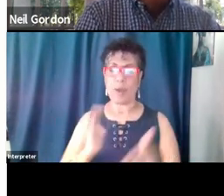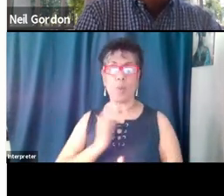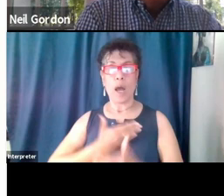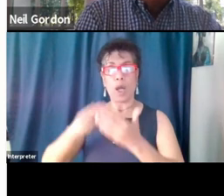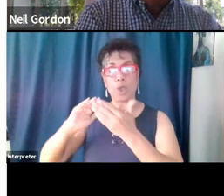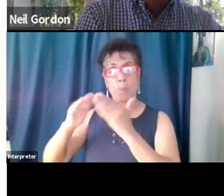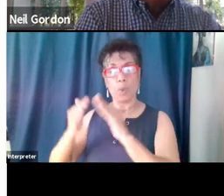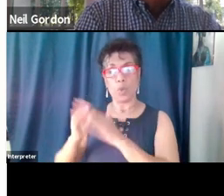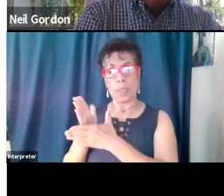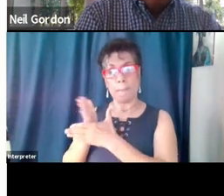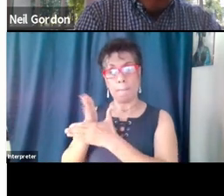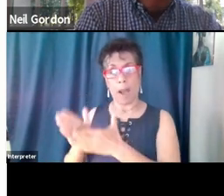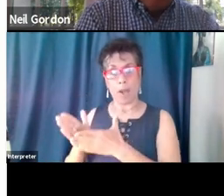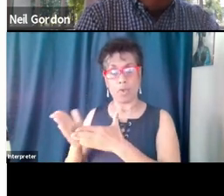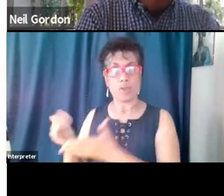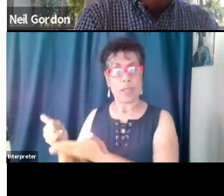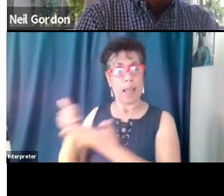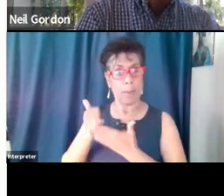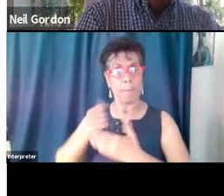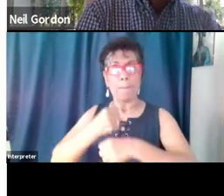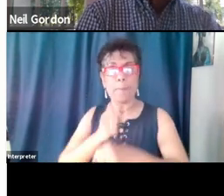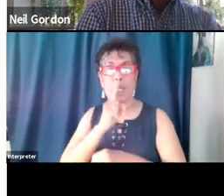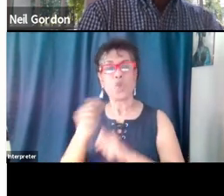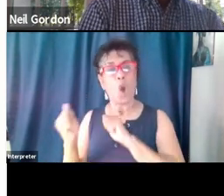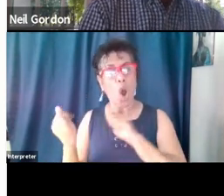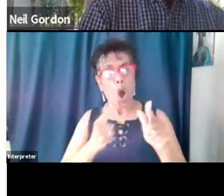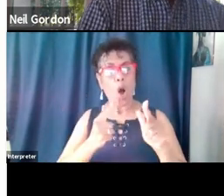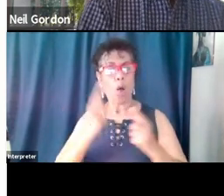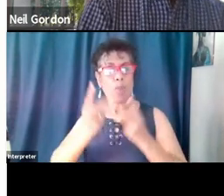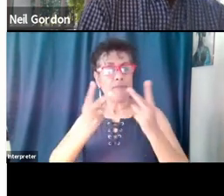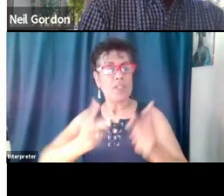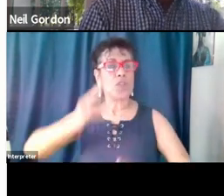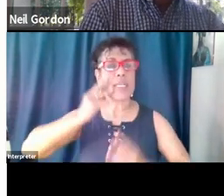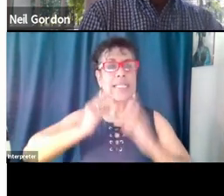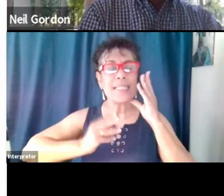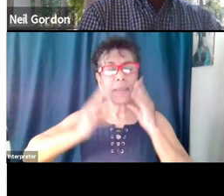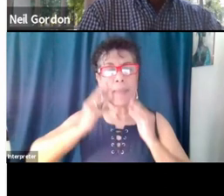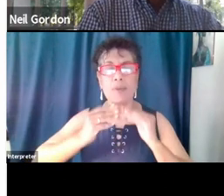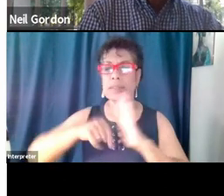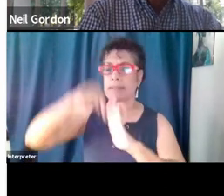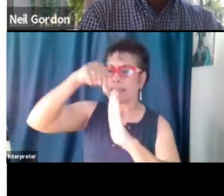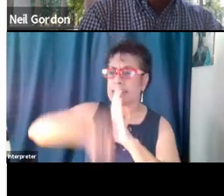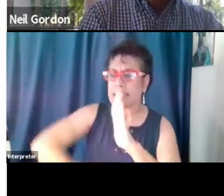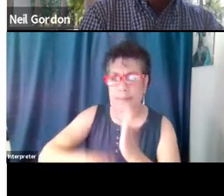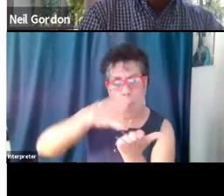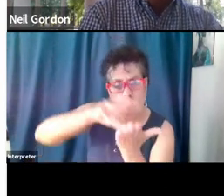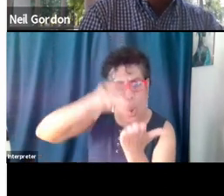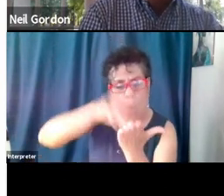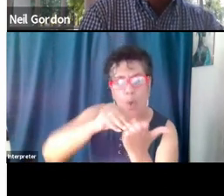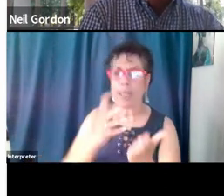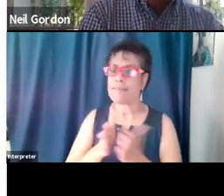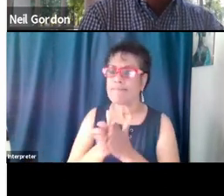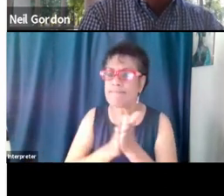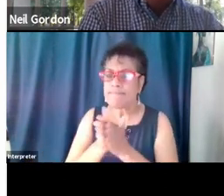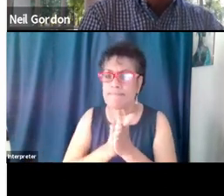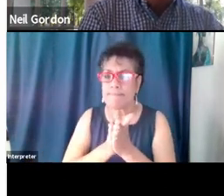partners, we work to ensure that all of our visitors experience a depth of learning that engages everyone,